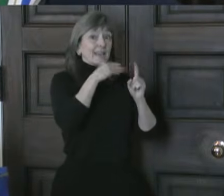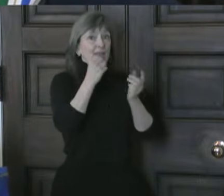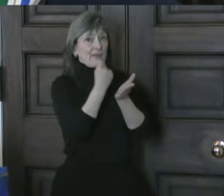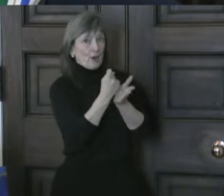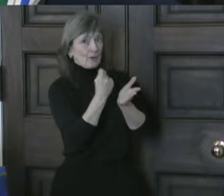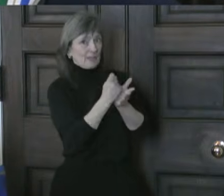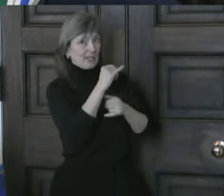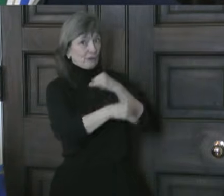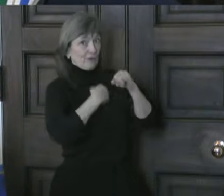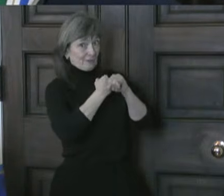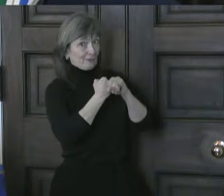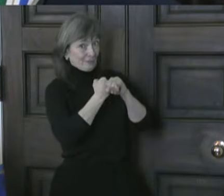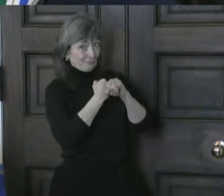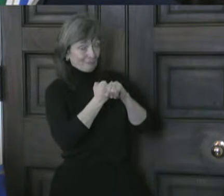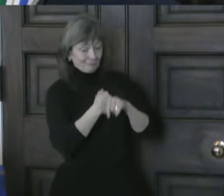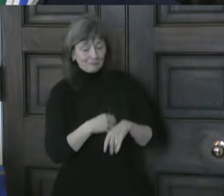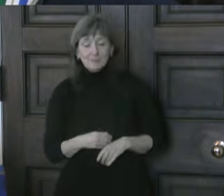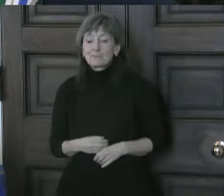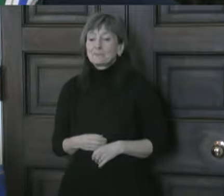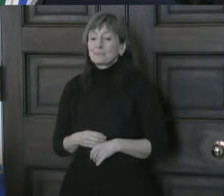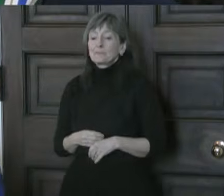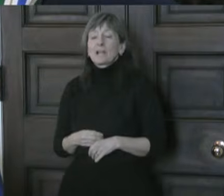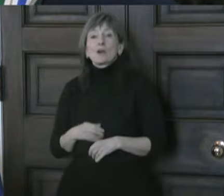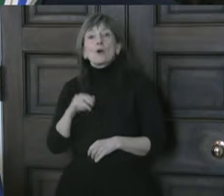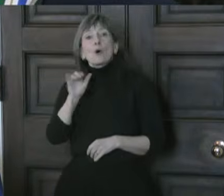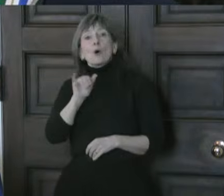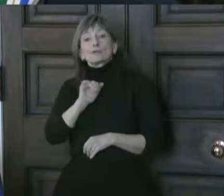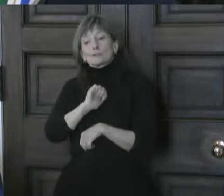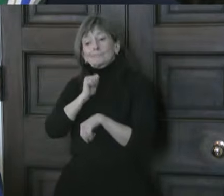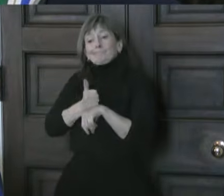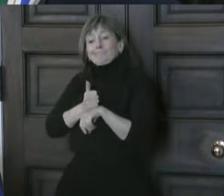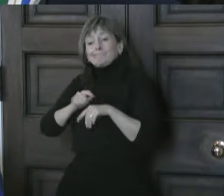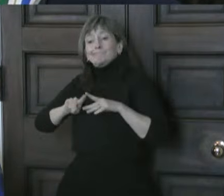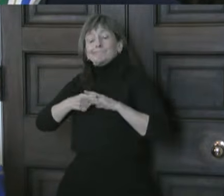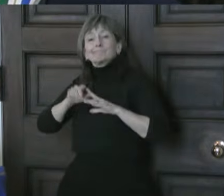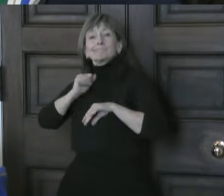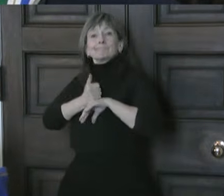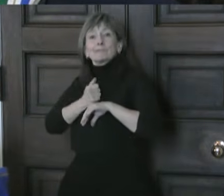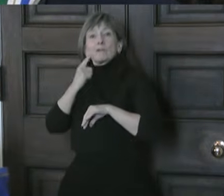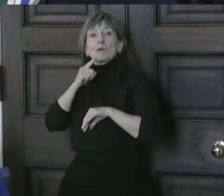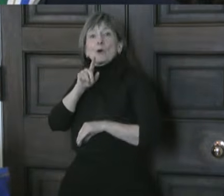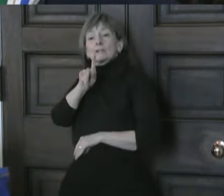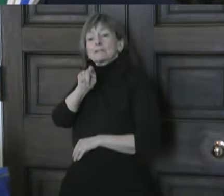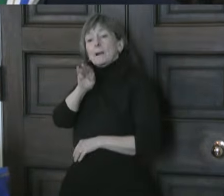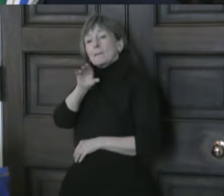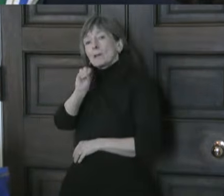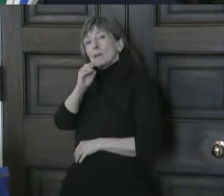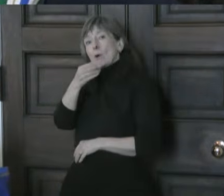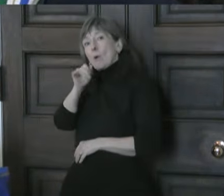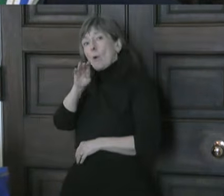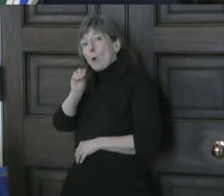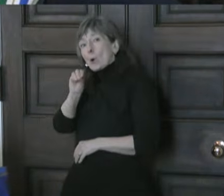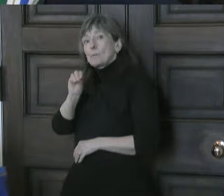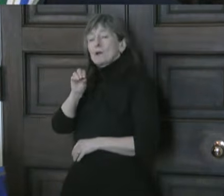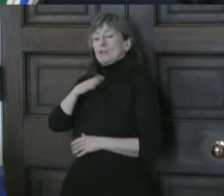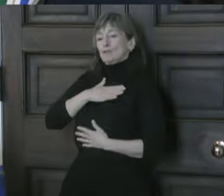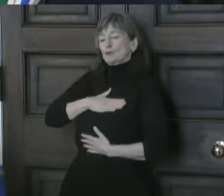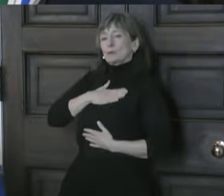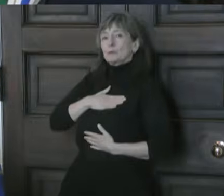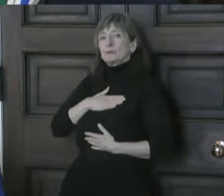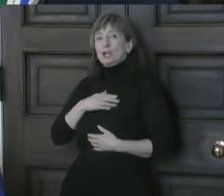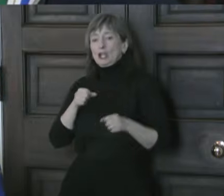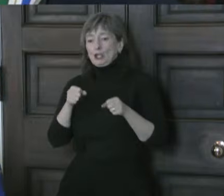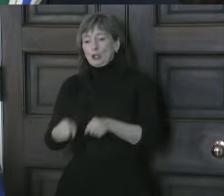Therapy International. Ms. Thibault was also a founding member of the Tumble Home Recreational Canoe Club and